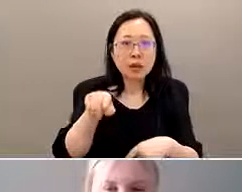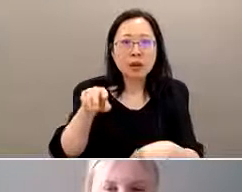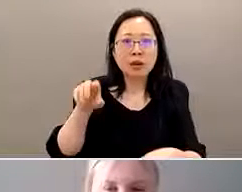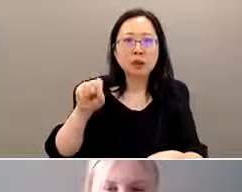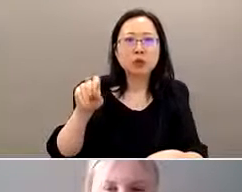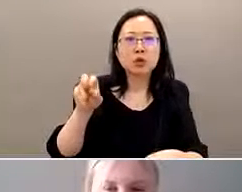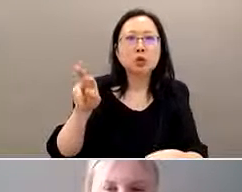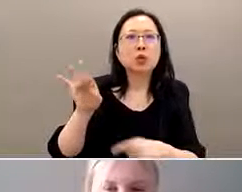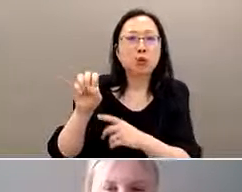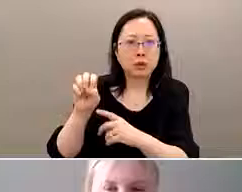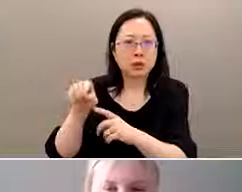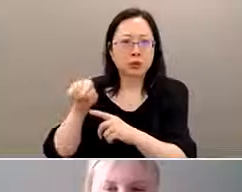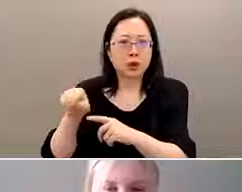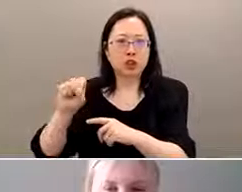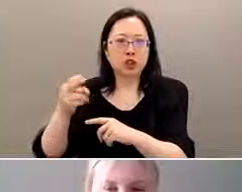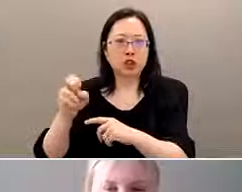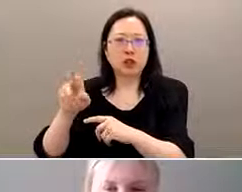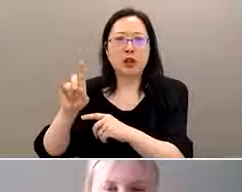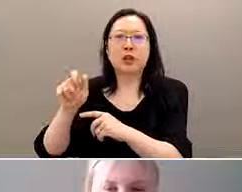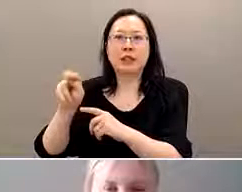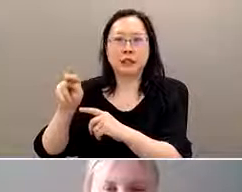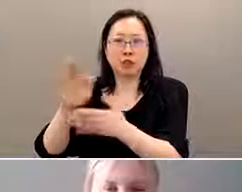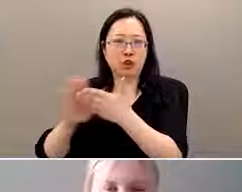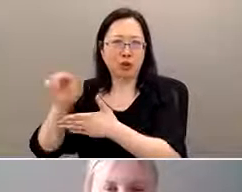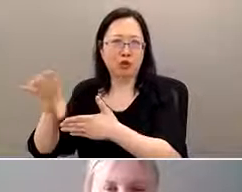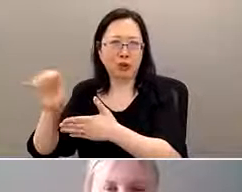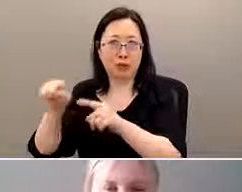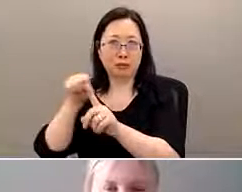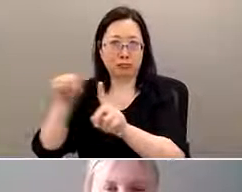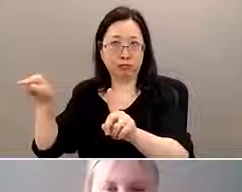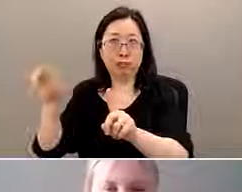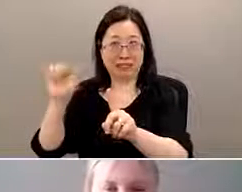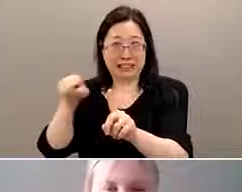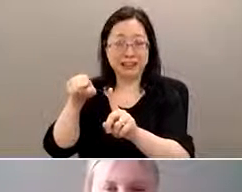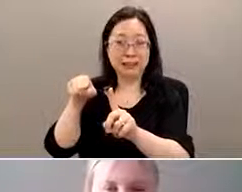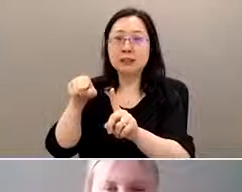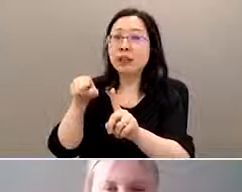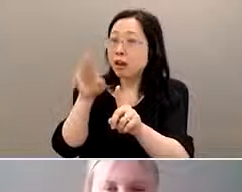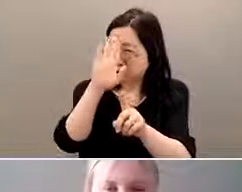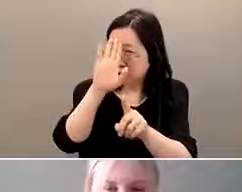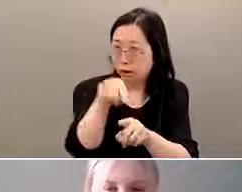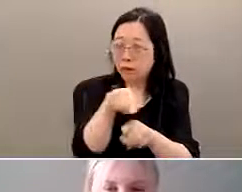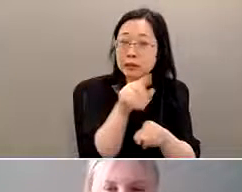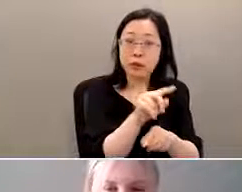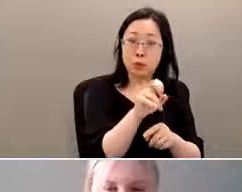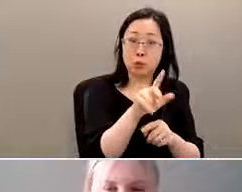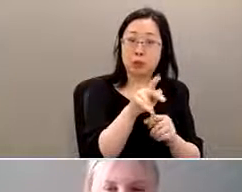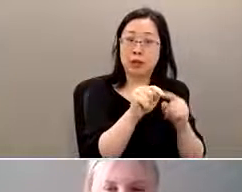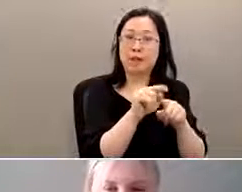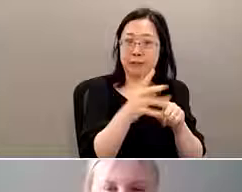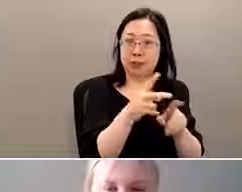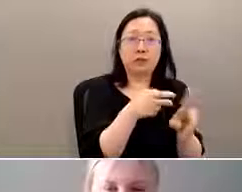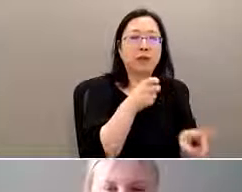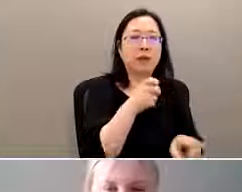webpage. Please note that the project and the toolkit migrated from the Sheridan Elder Research